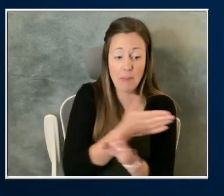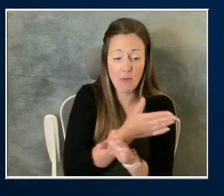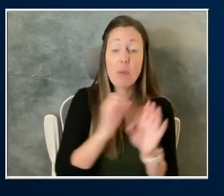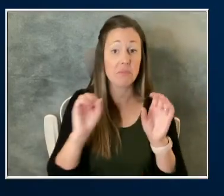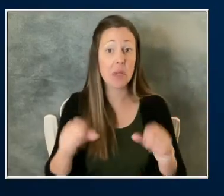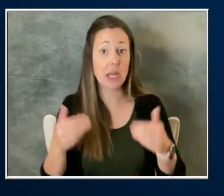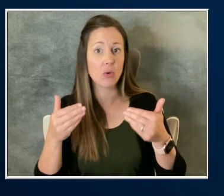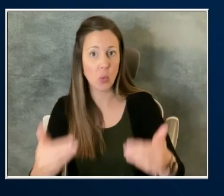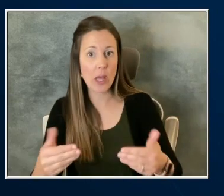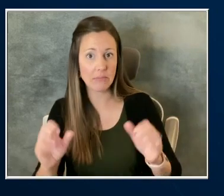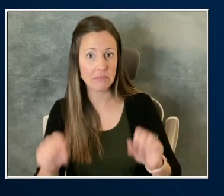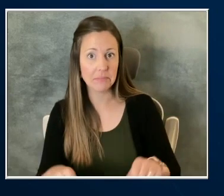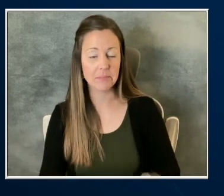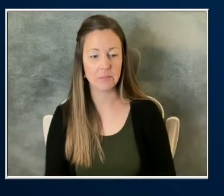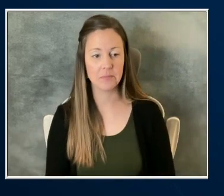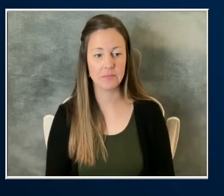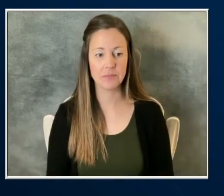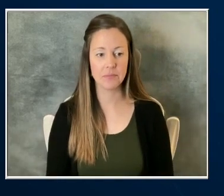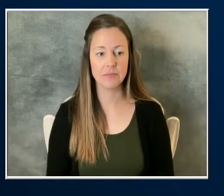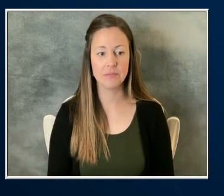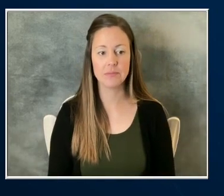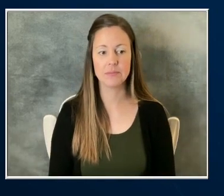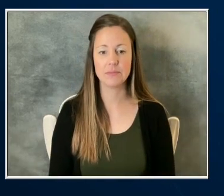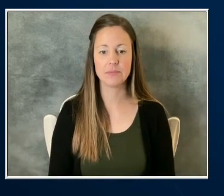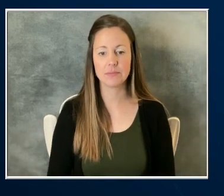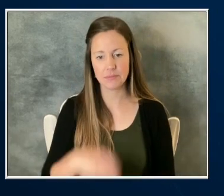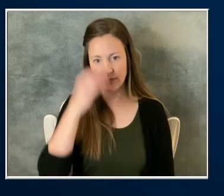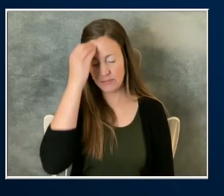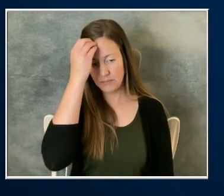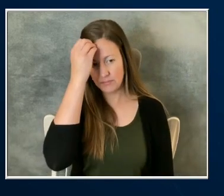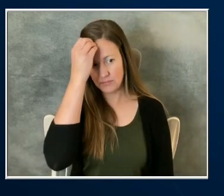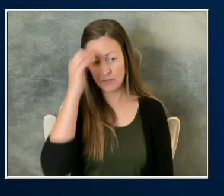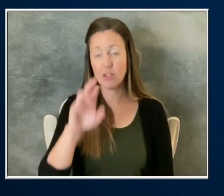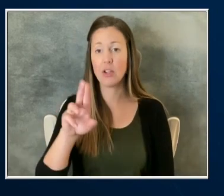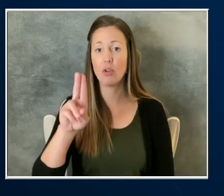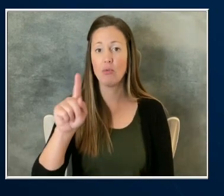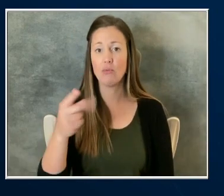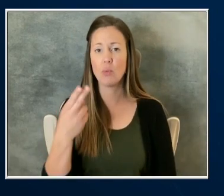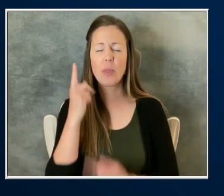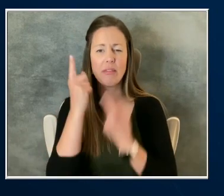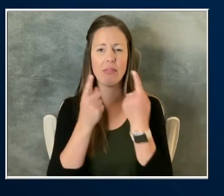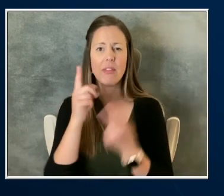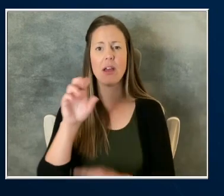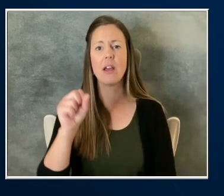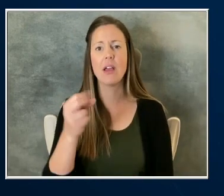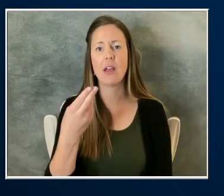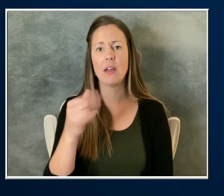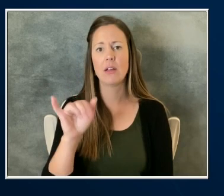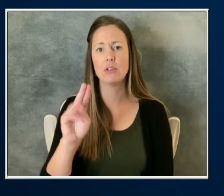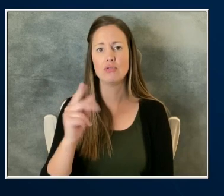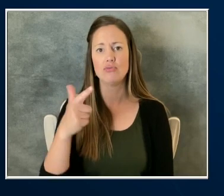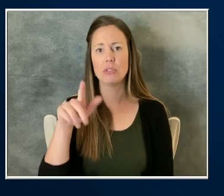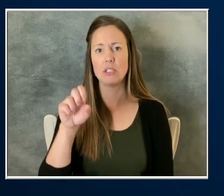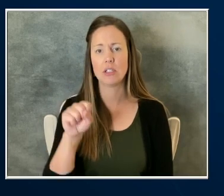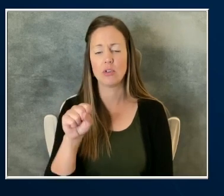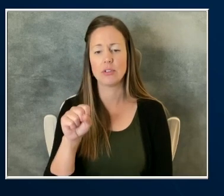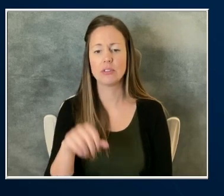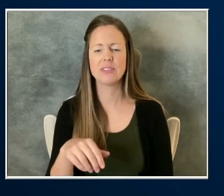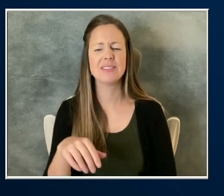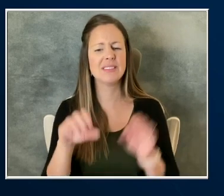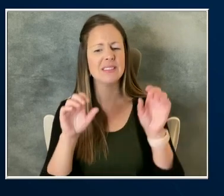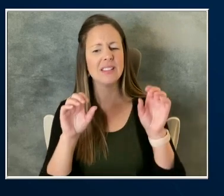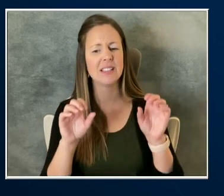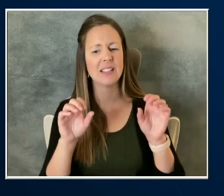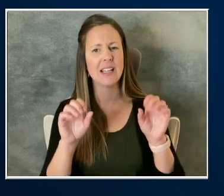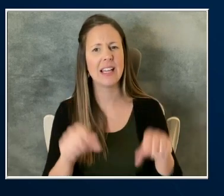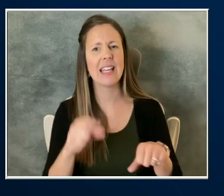All right. Alexis Del said. Ruth Ellen has a question about shingles. She wants to know if you could please repeat the shingles connection,